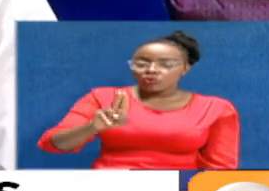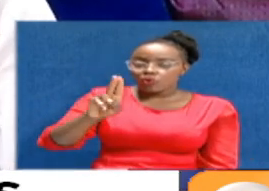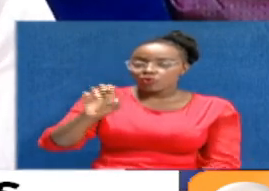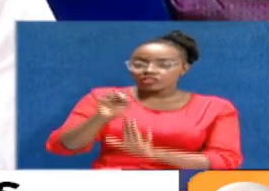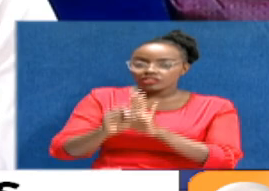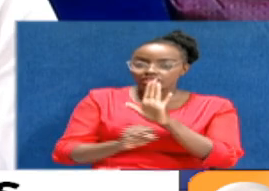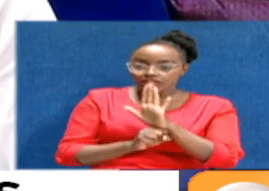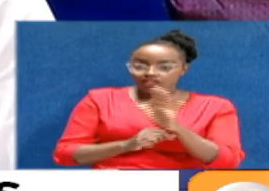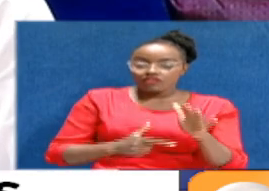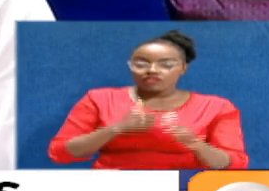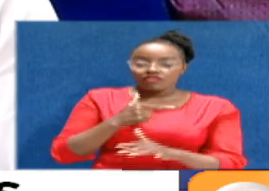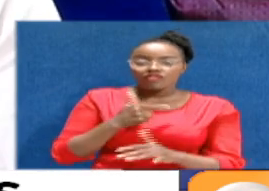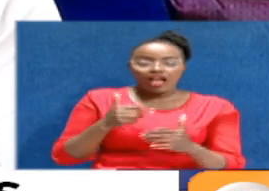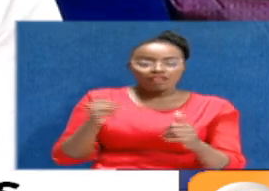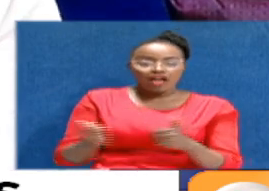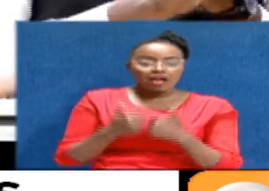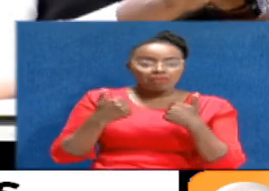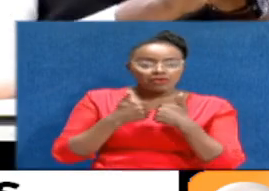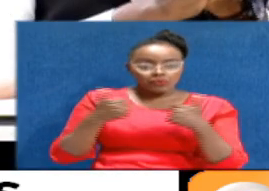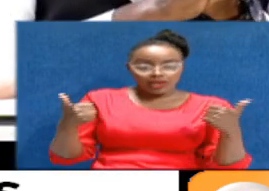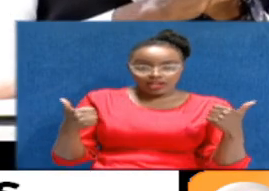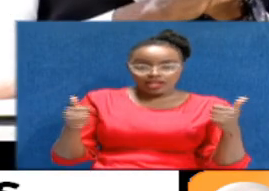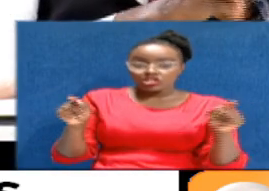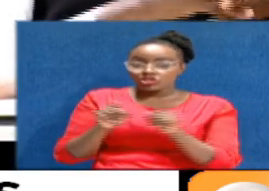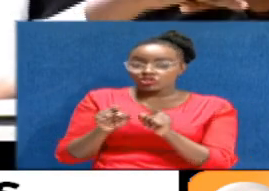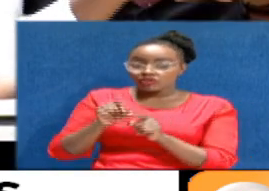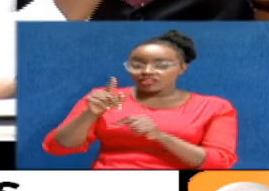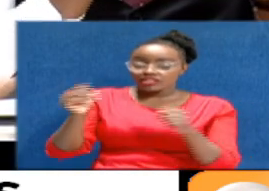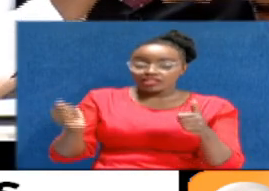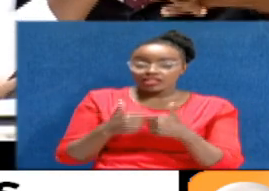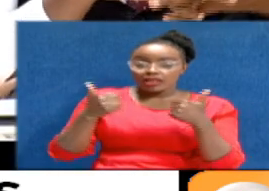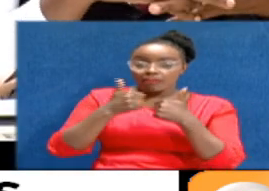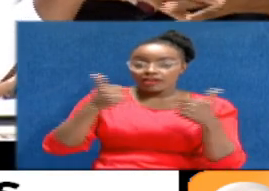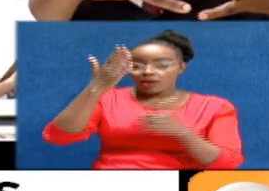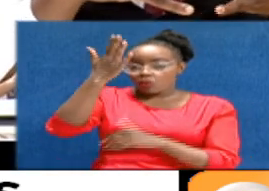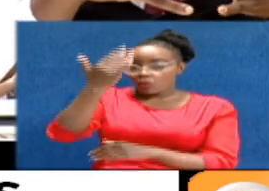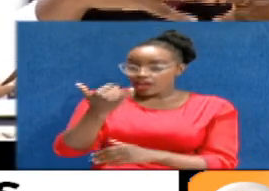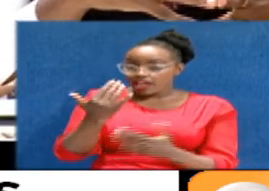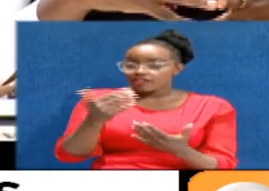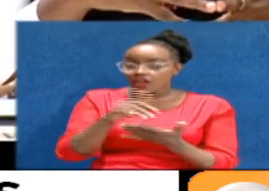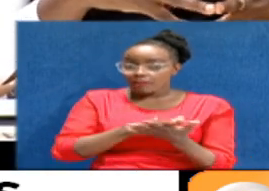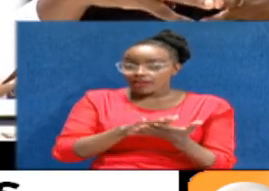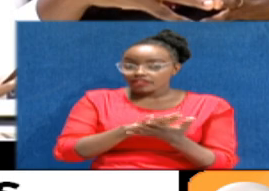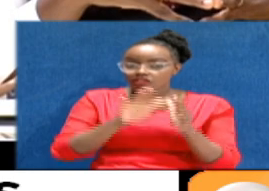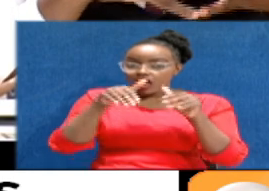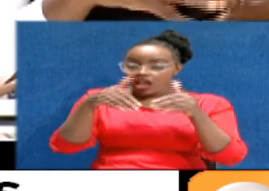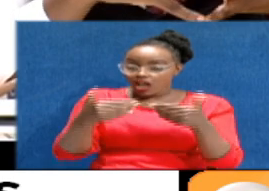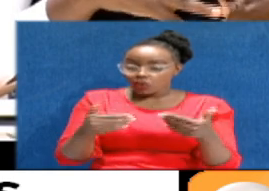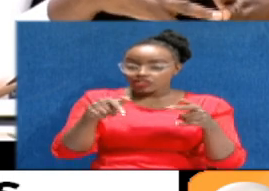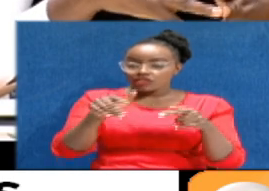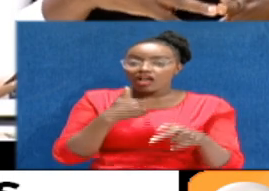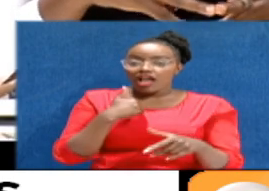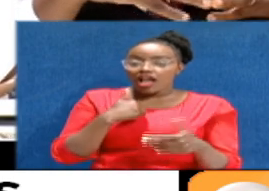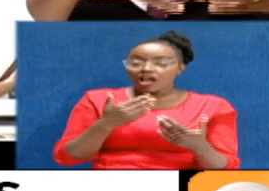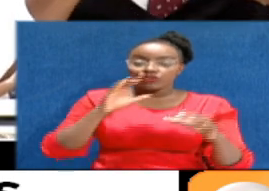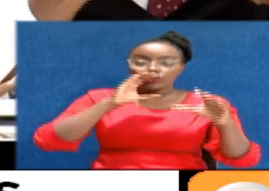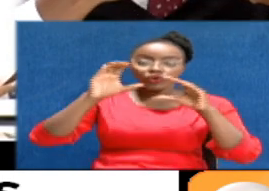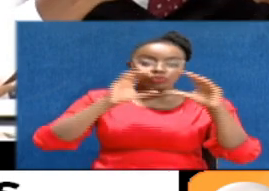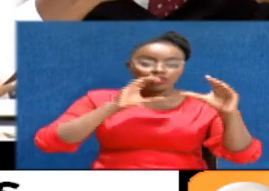gone down so well. And it has gone so well principally because of how she has